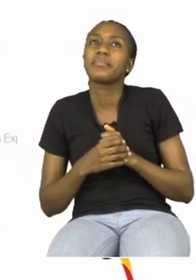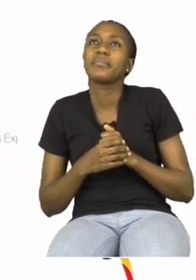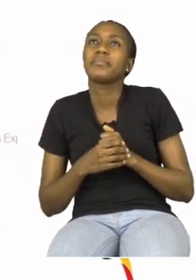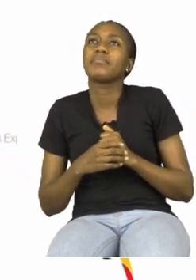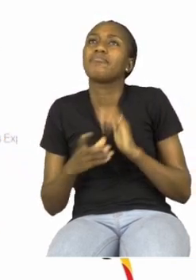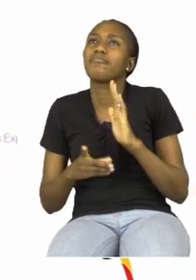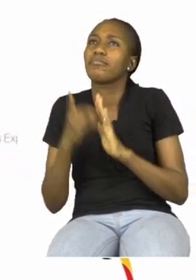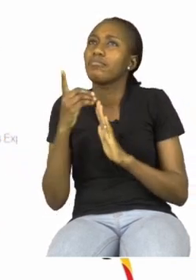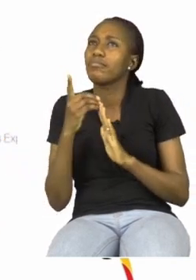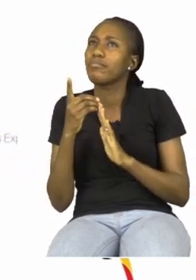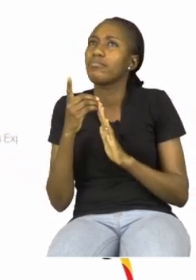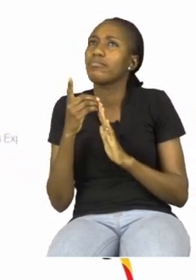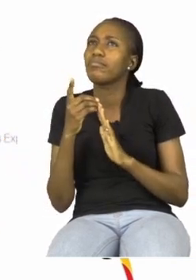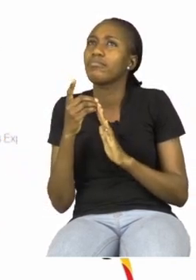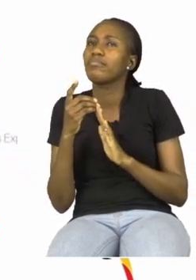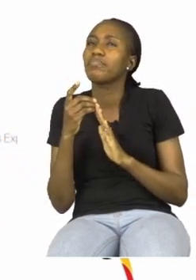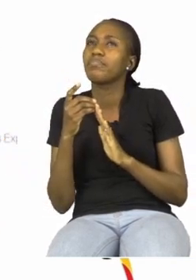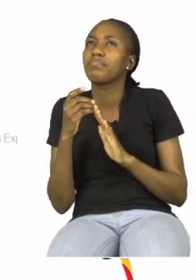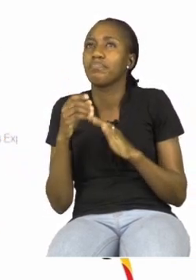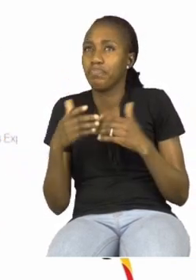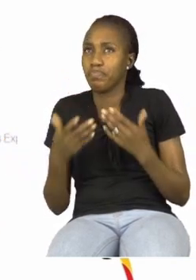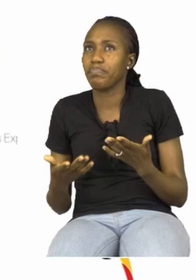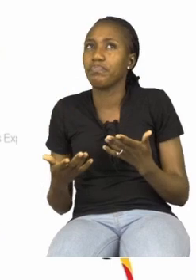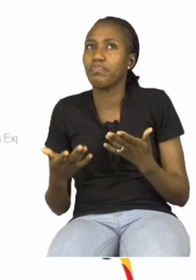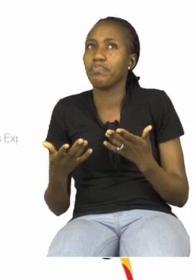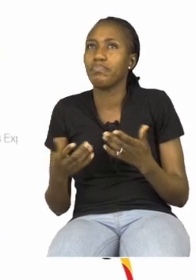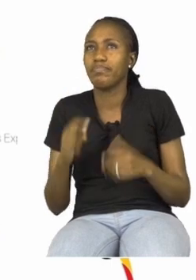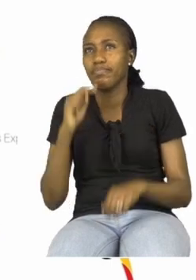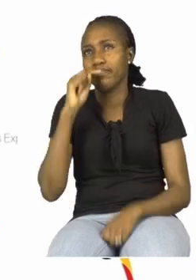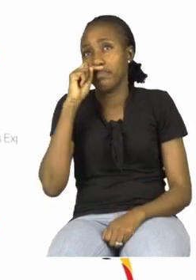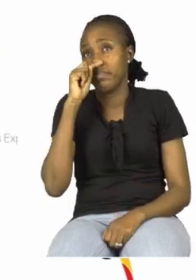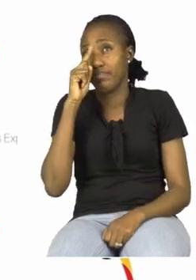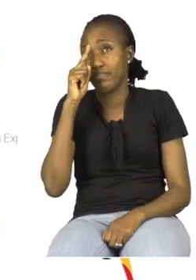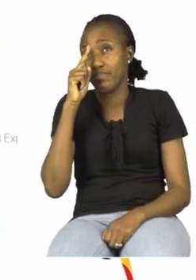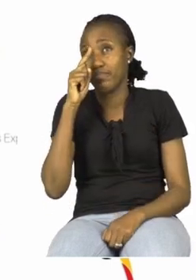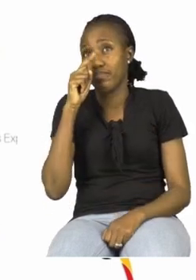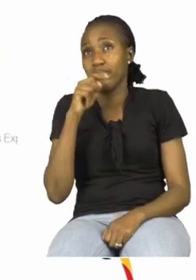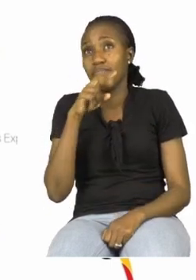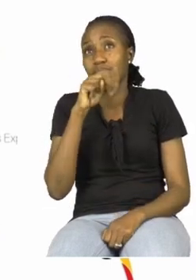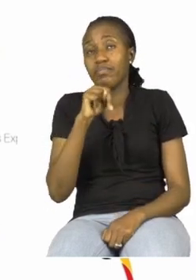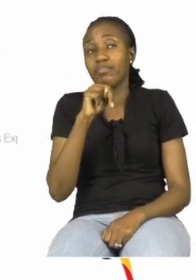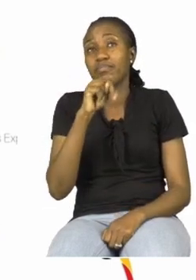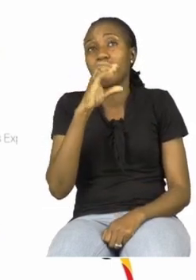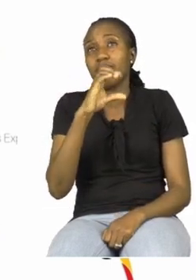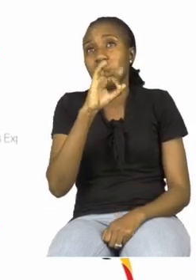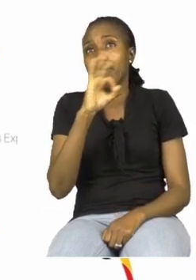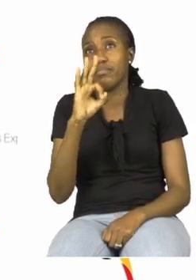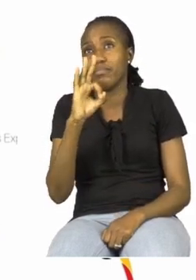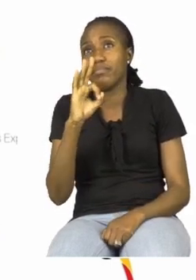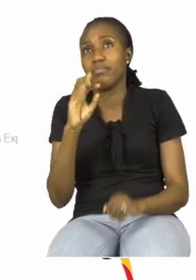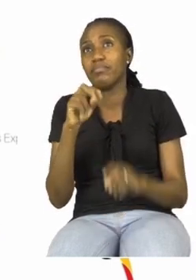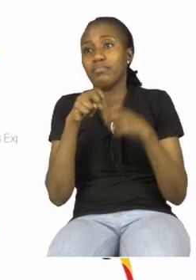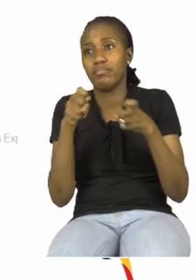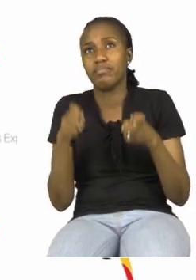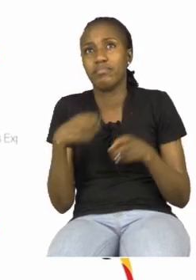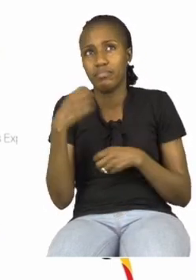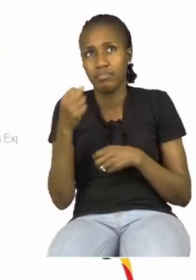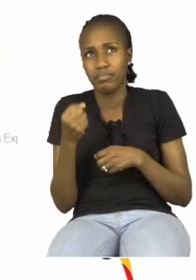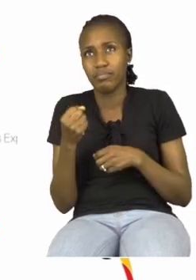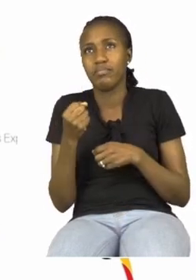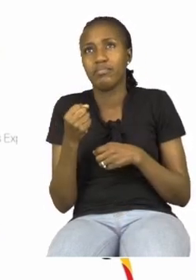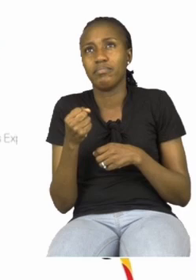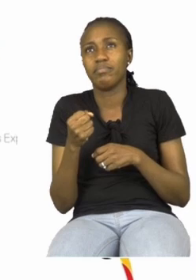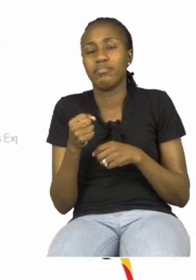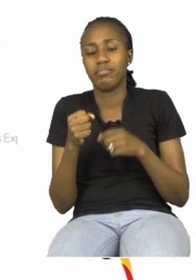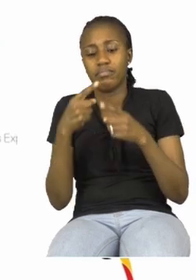the question was on development. I'm proud to say that we held the NCF AGM last week, and the 3 main objectives which